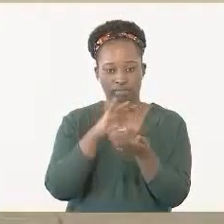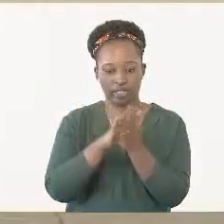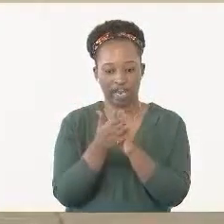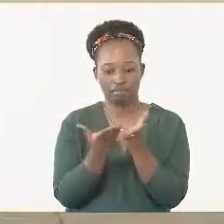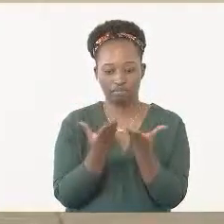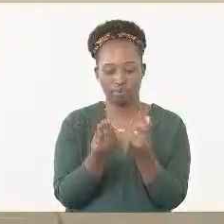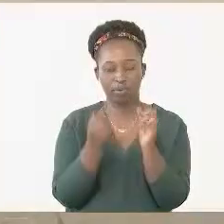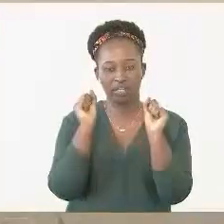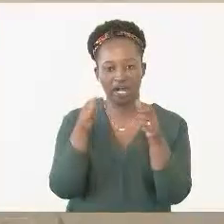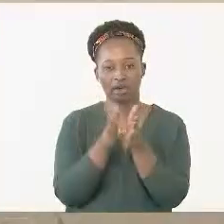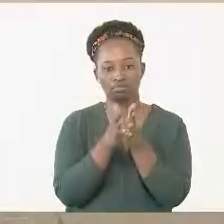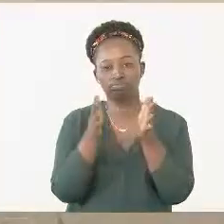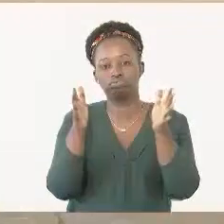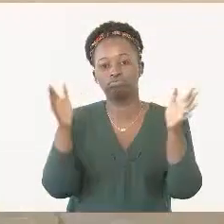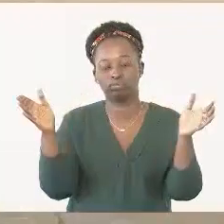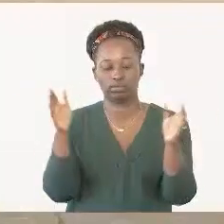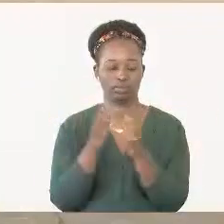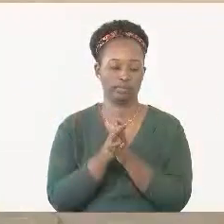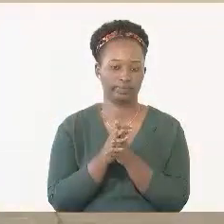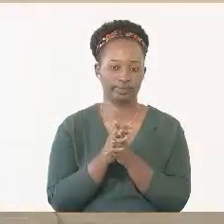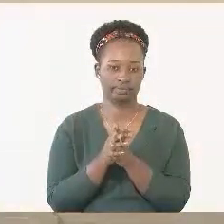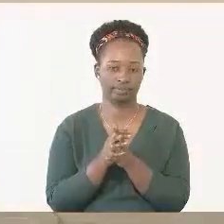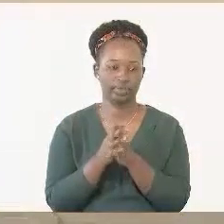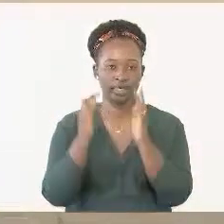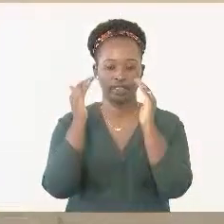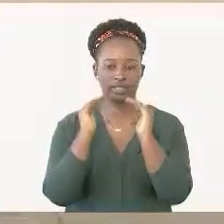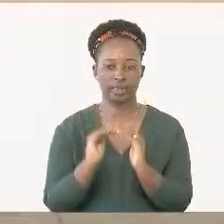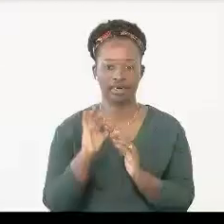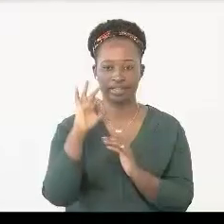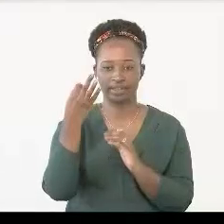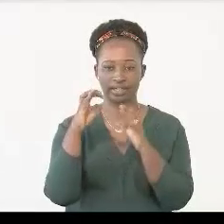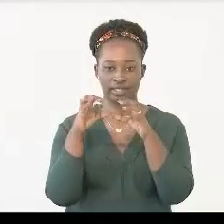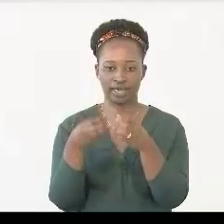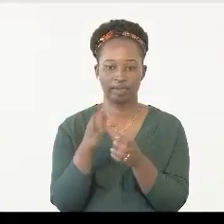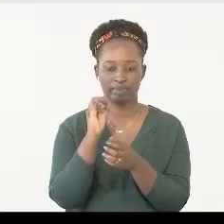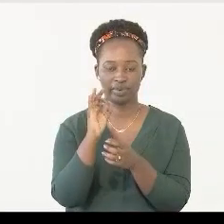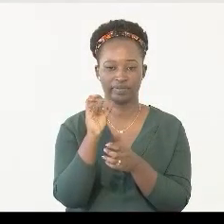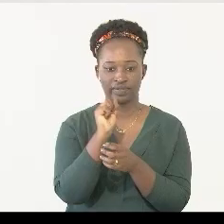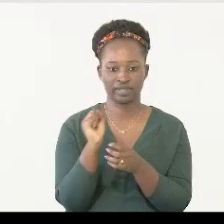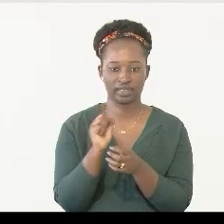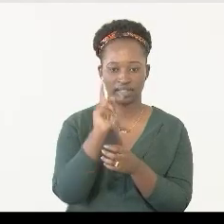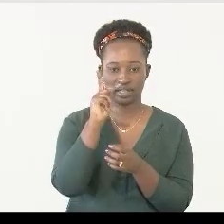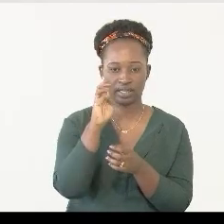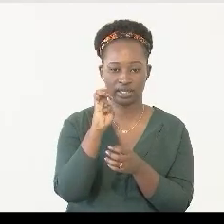able to increase in size. Then the 3rd type of skeleton is endoskeleton, which is